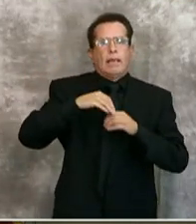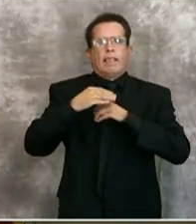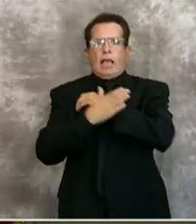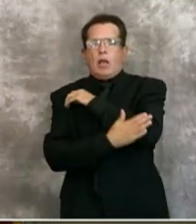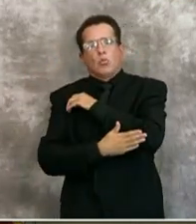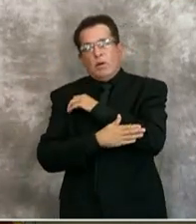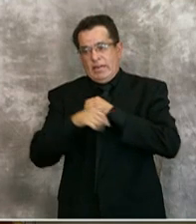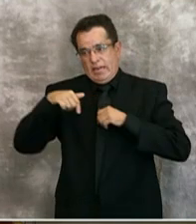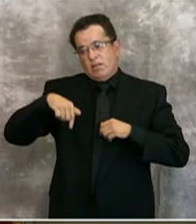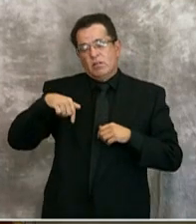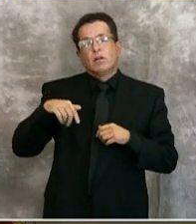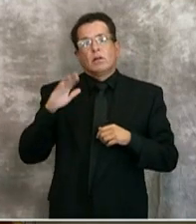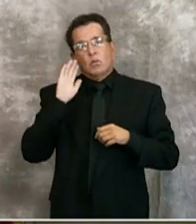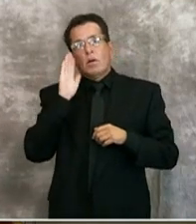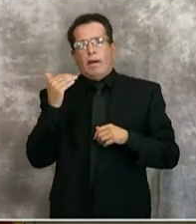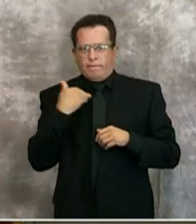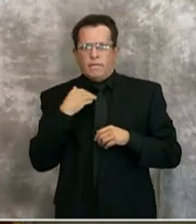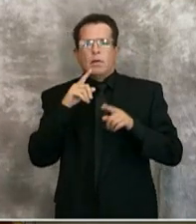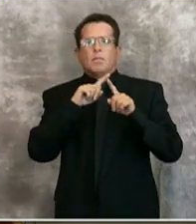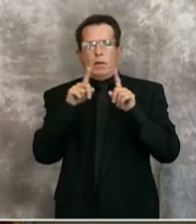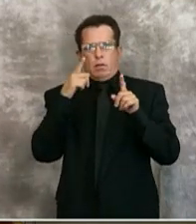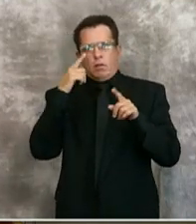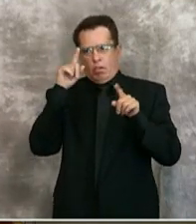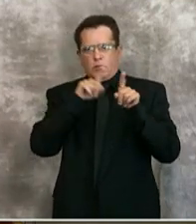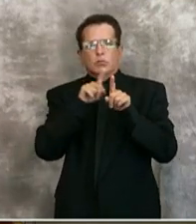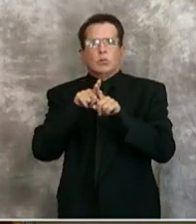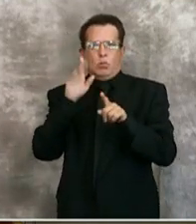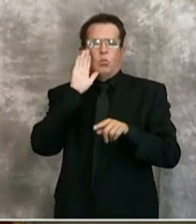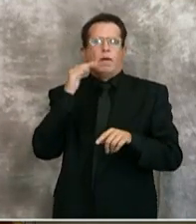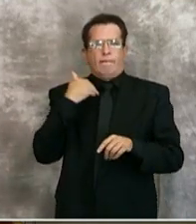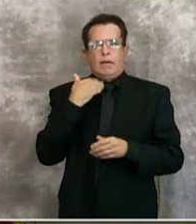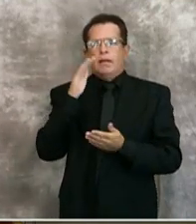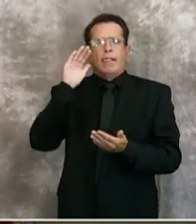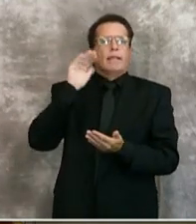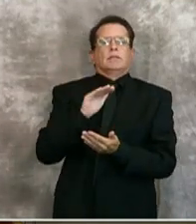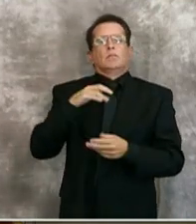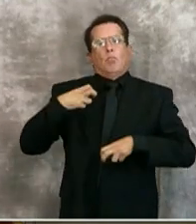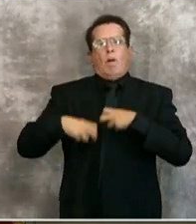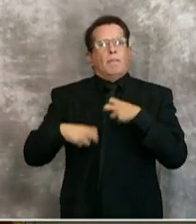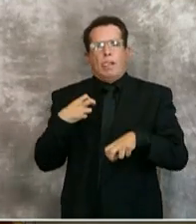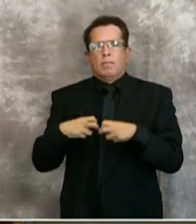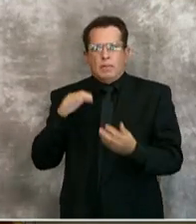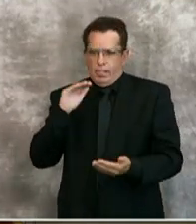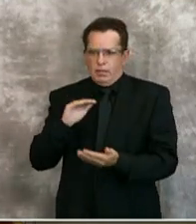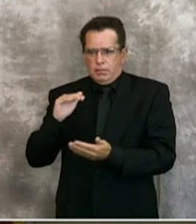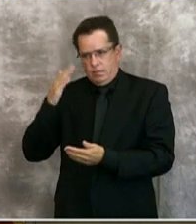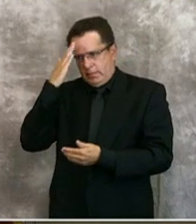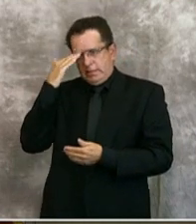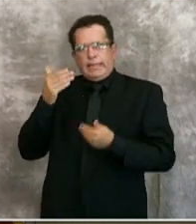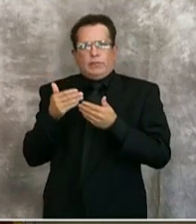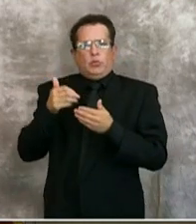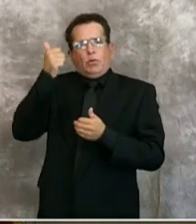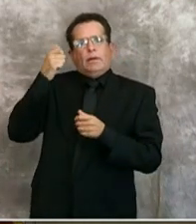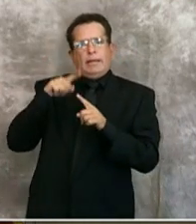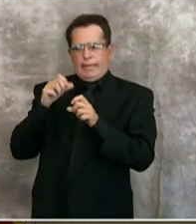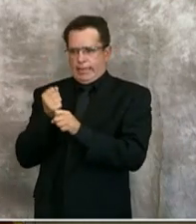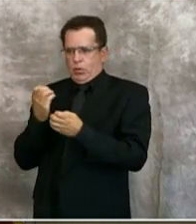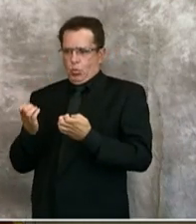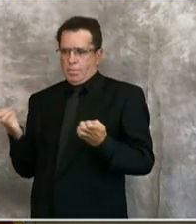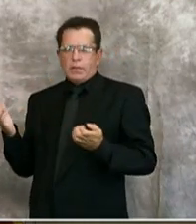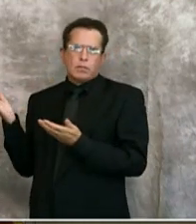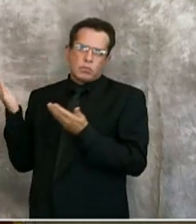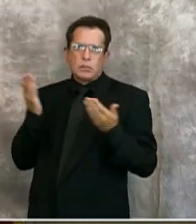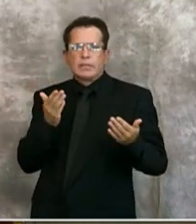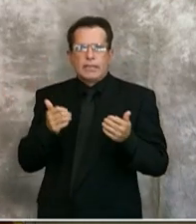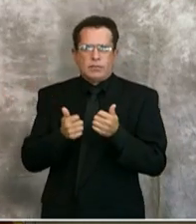importantly and critically, it will have significantly fewer supply chain constraints because it requires a different reagent supply chain than the tests